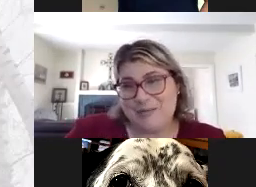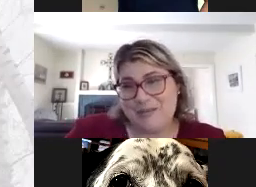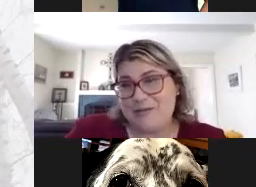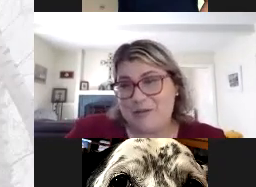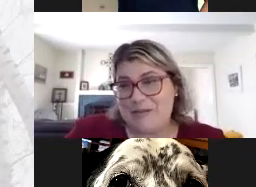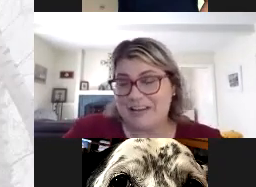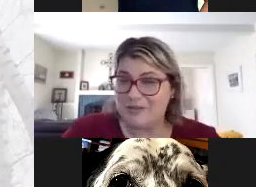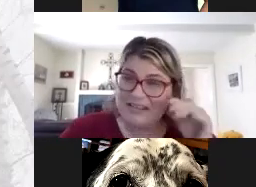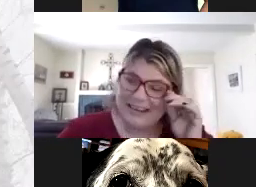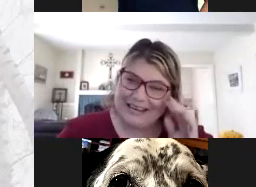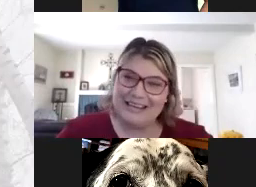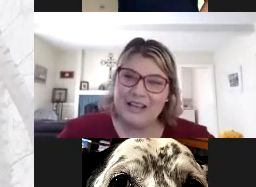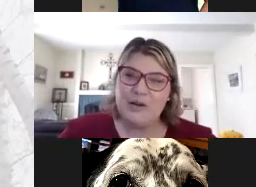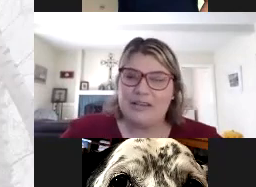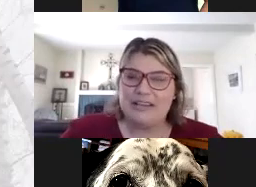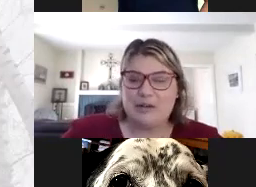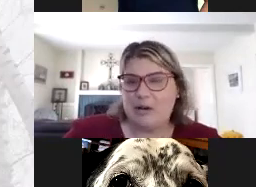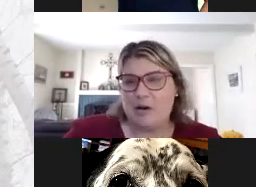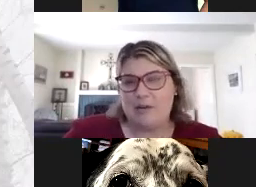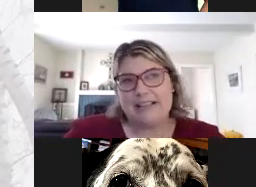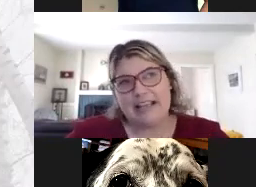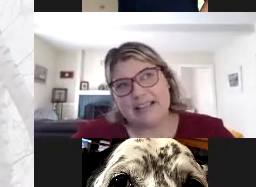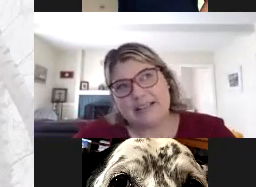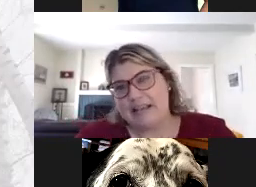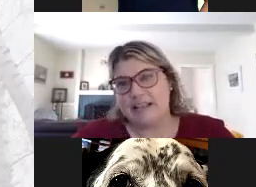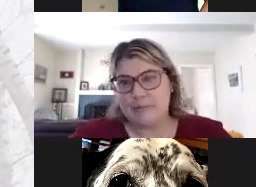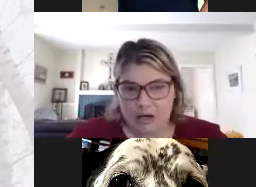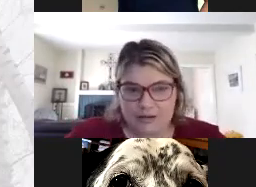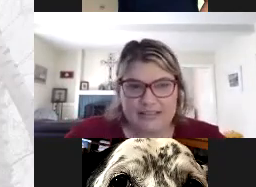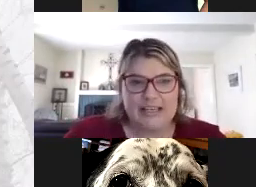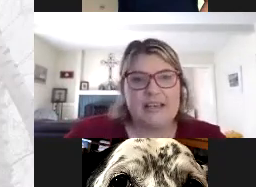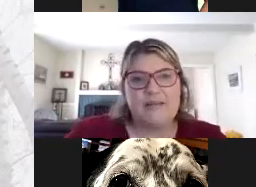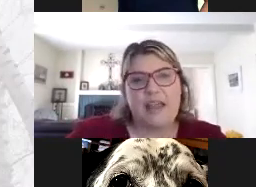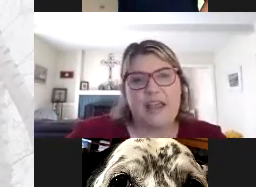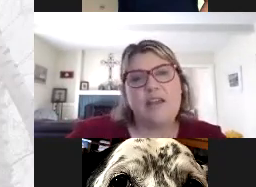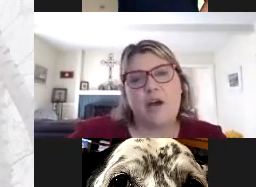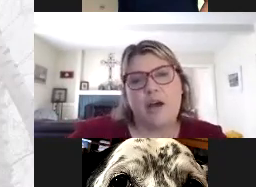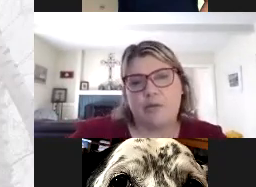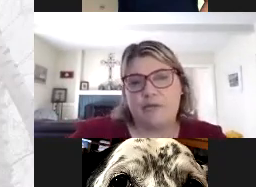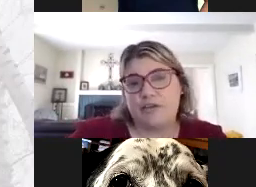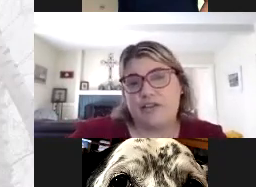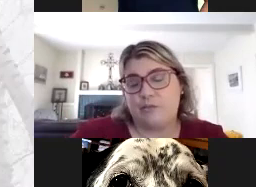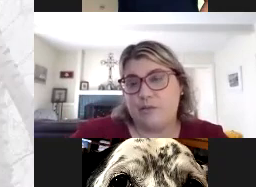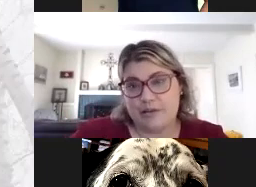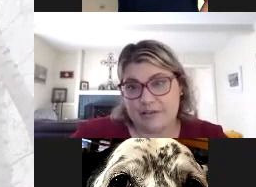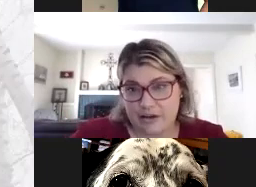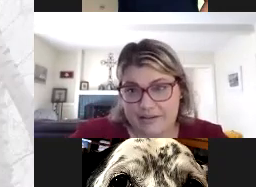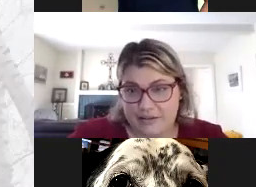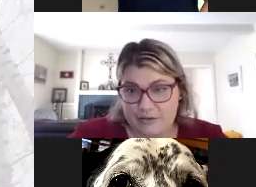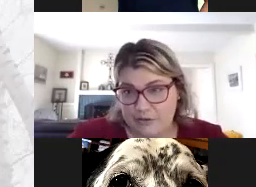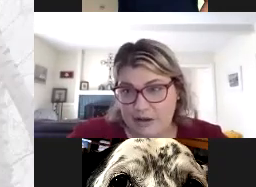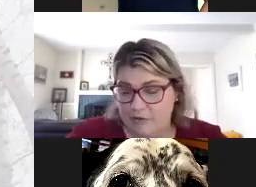in terms of reforming government, and where the Democratic Party might say expanding democracy, they refer to the rebirth